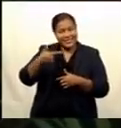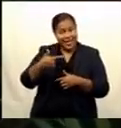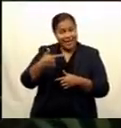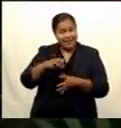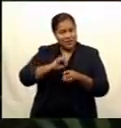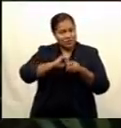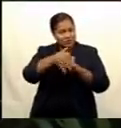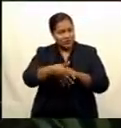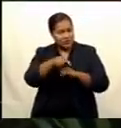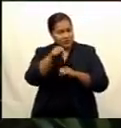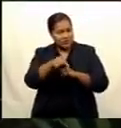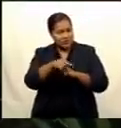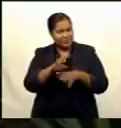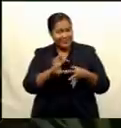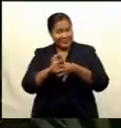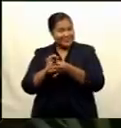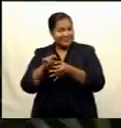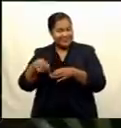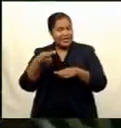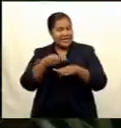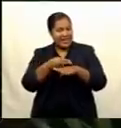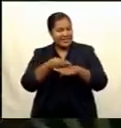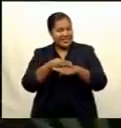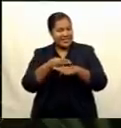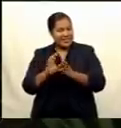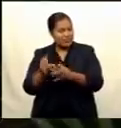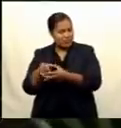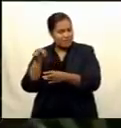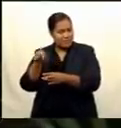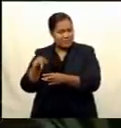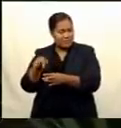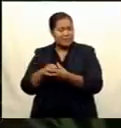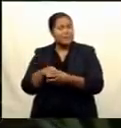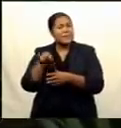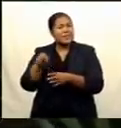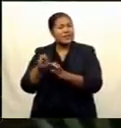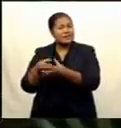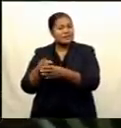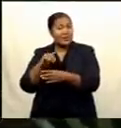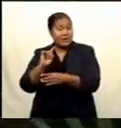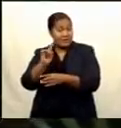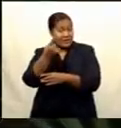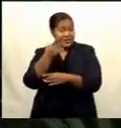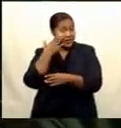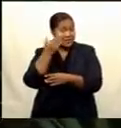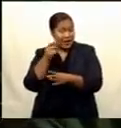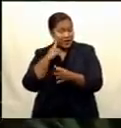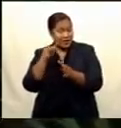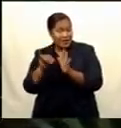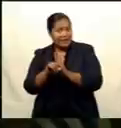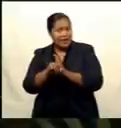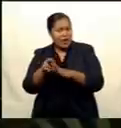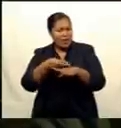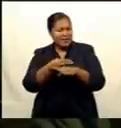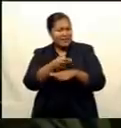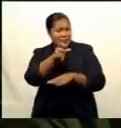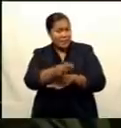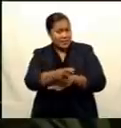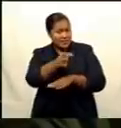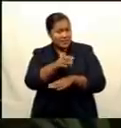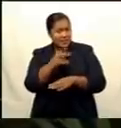COVID-19 cases linked to the Navy cluster. This cluster was first detected when a Navy personnel